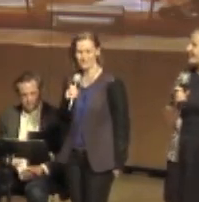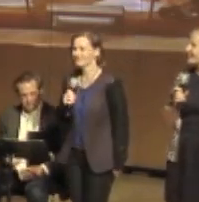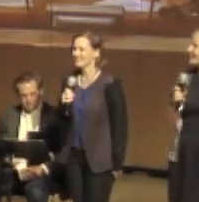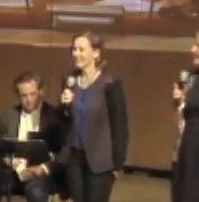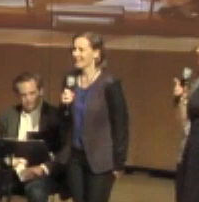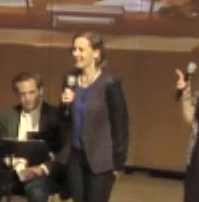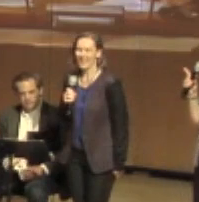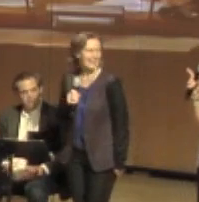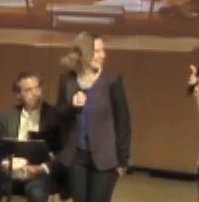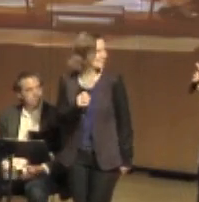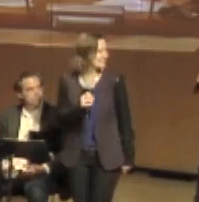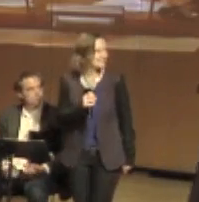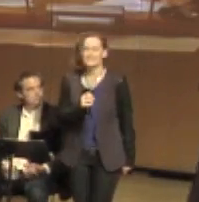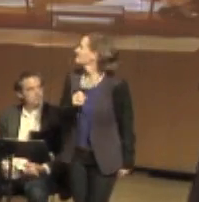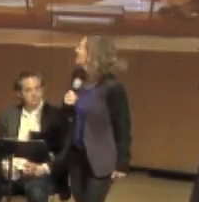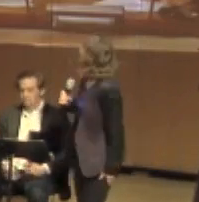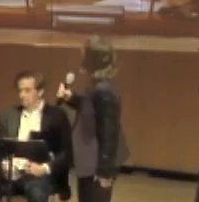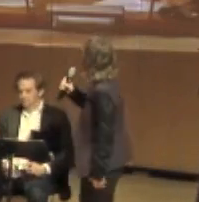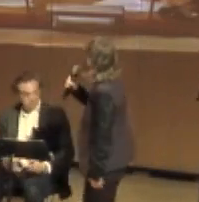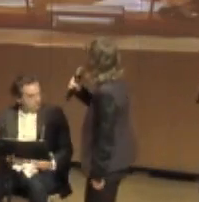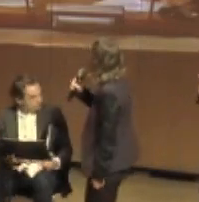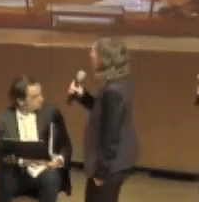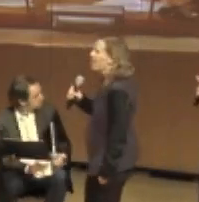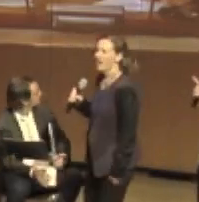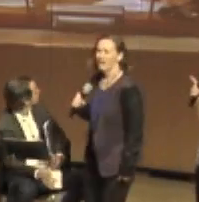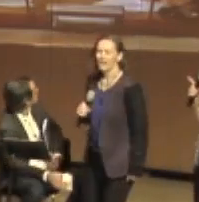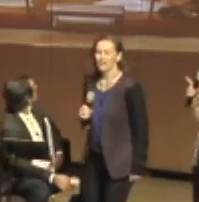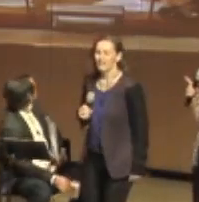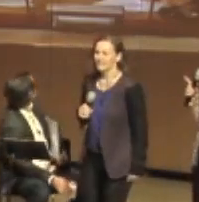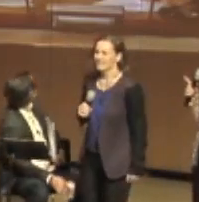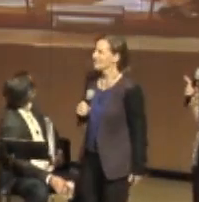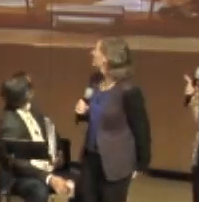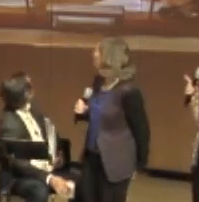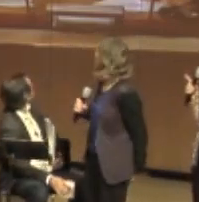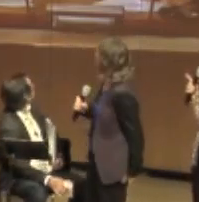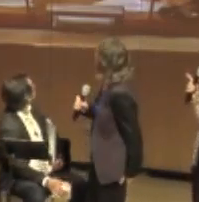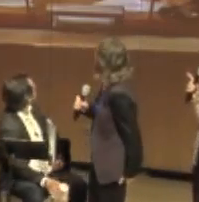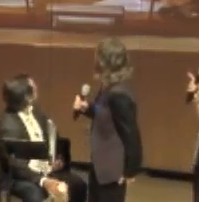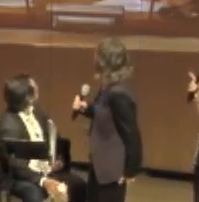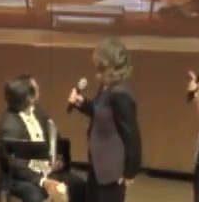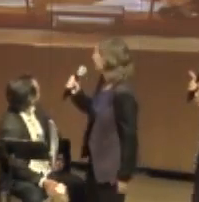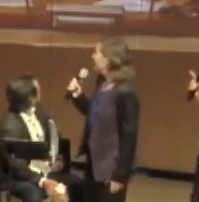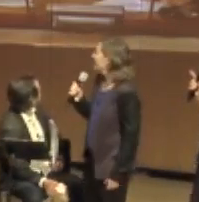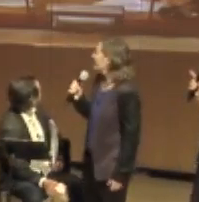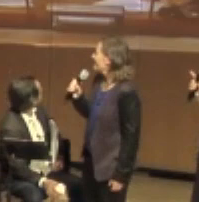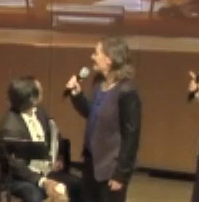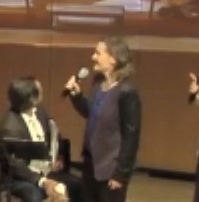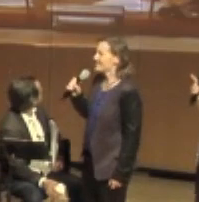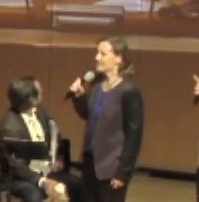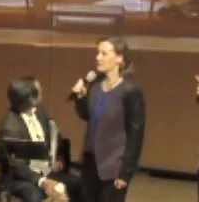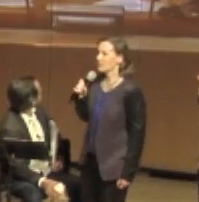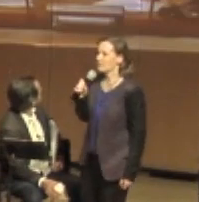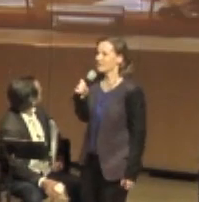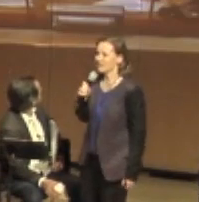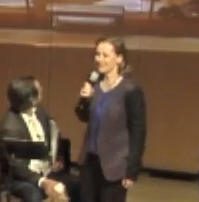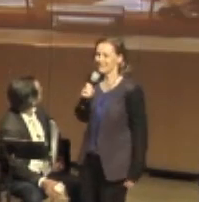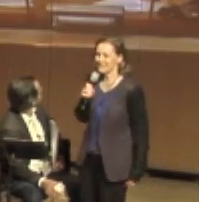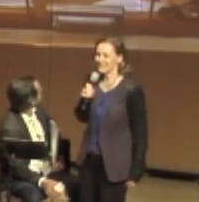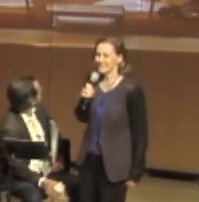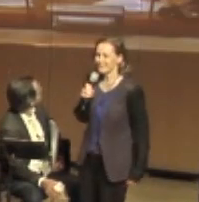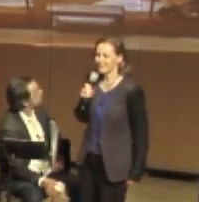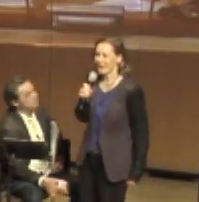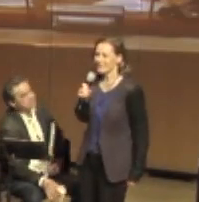to oh yeah and this she's putting on now is uh from 20 years ago um this is a